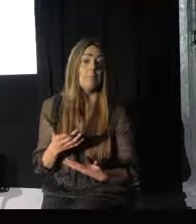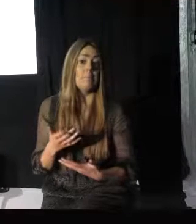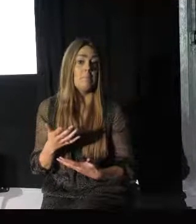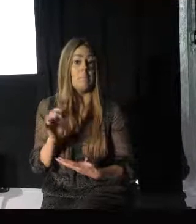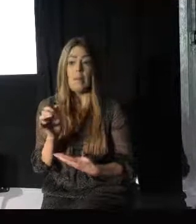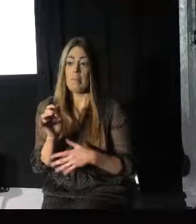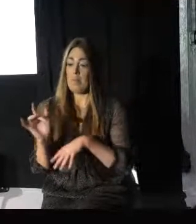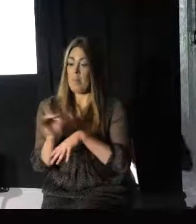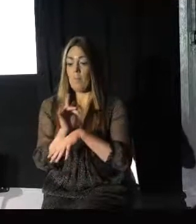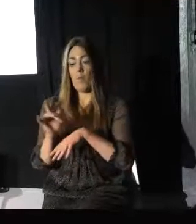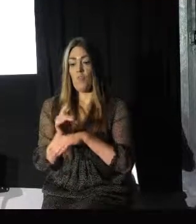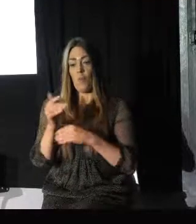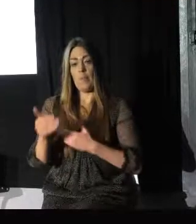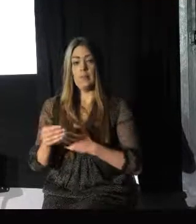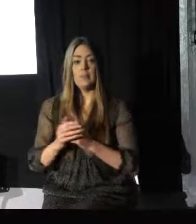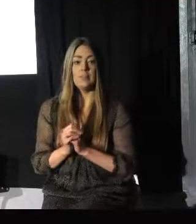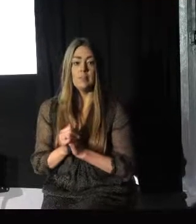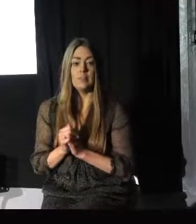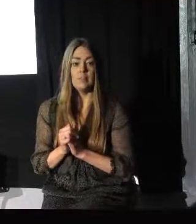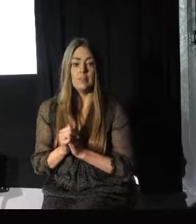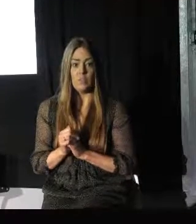a performance piece of some kind.